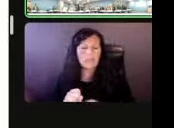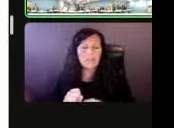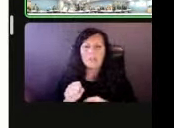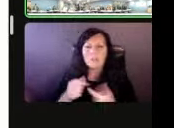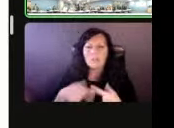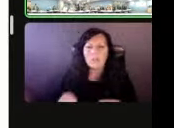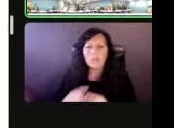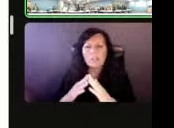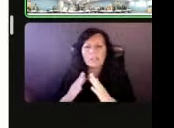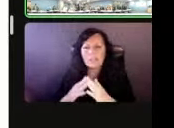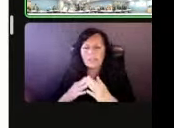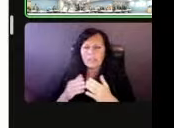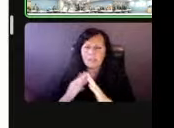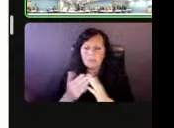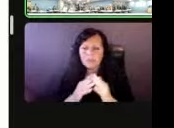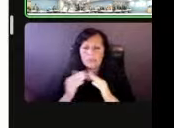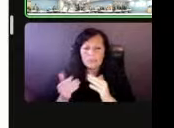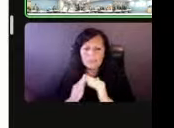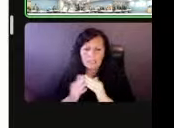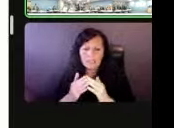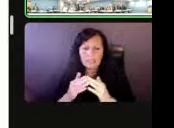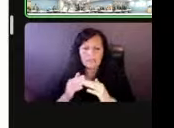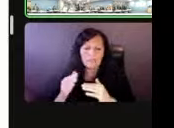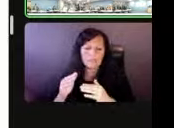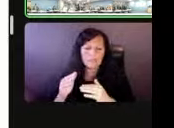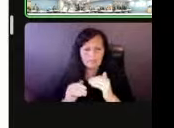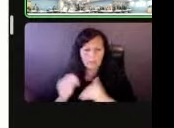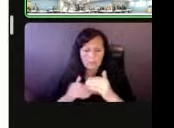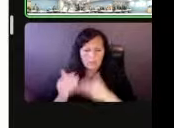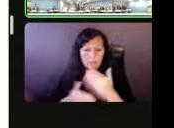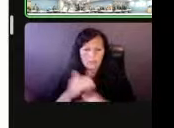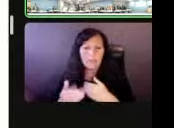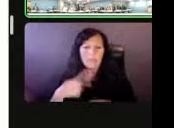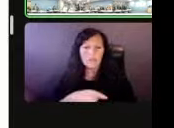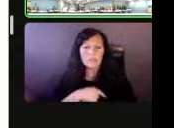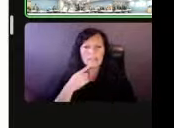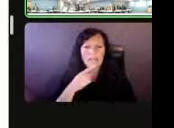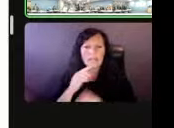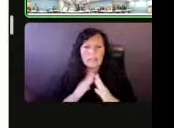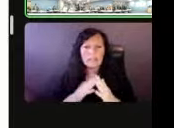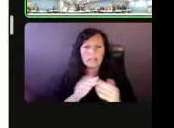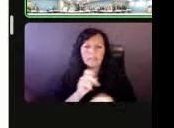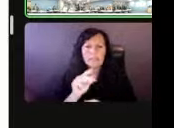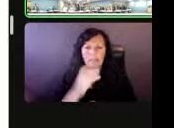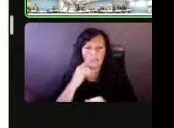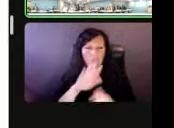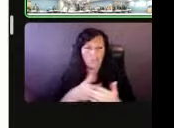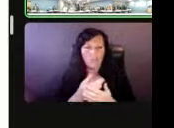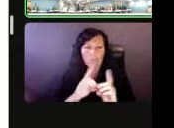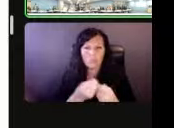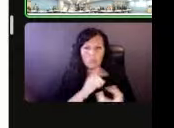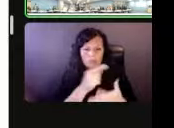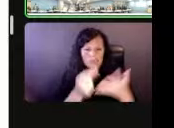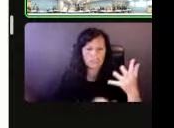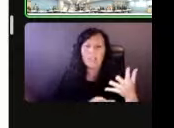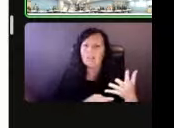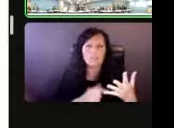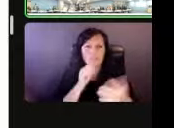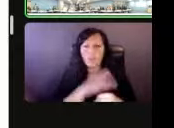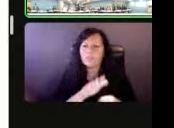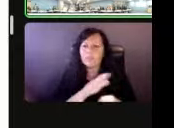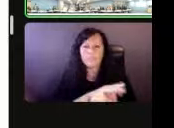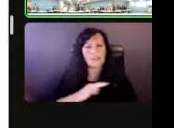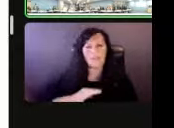process, we had touched on the fact that the city of Salem is short staffed in every department. If we were to have kept up compared